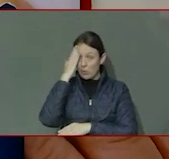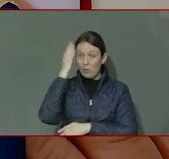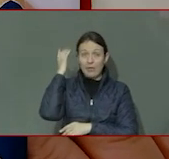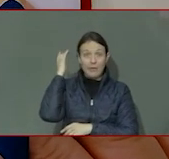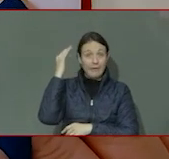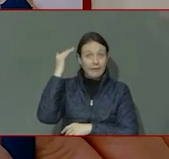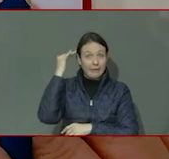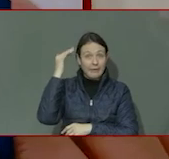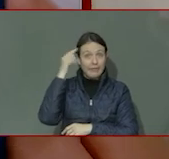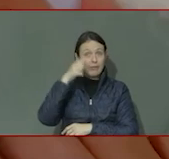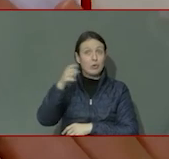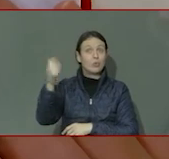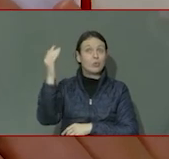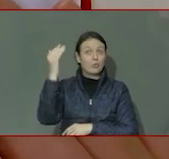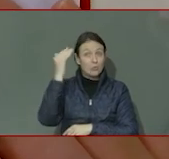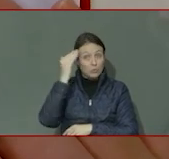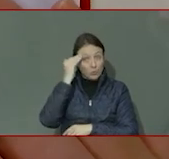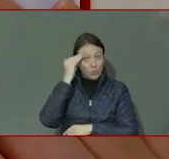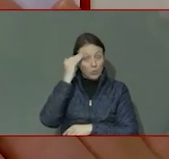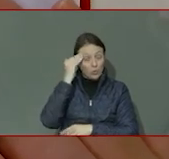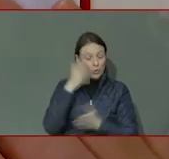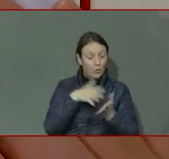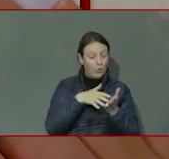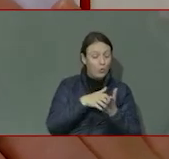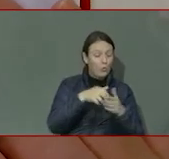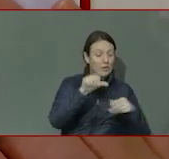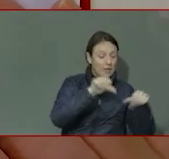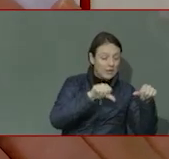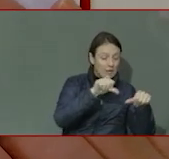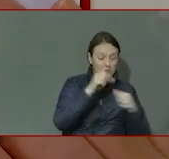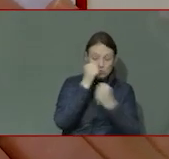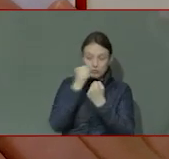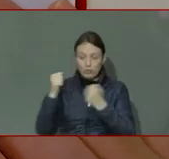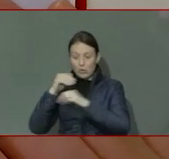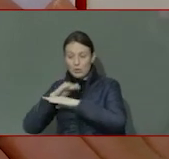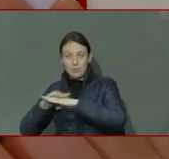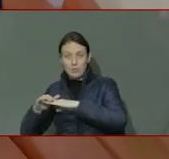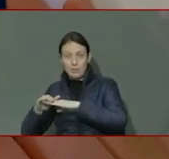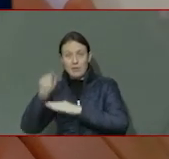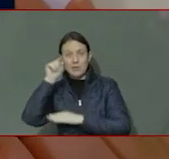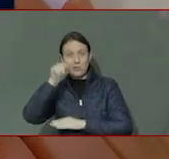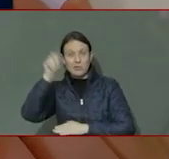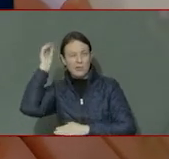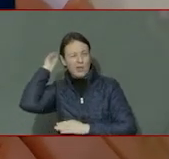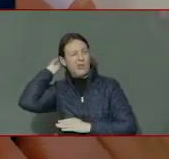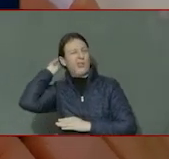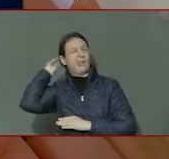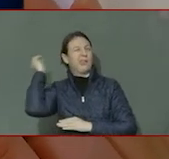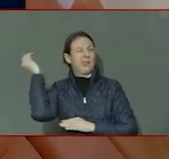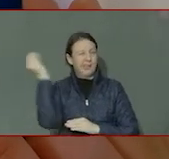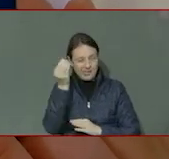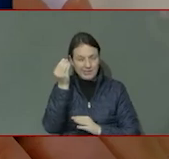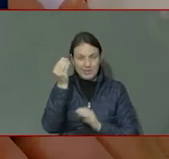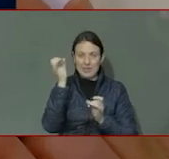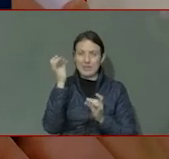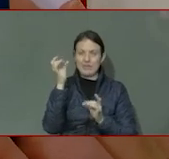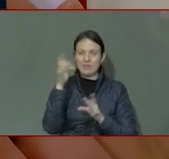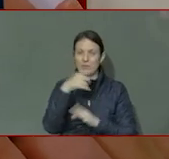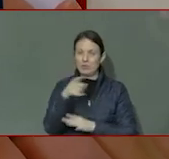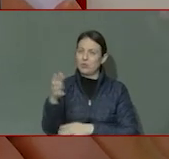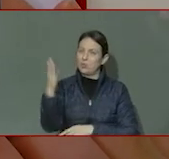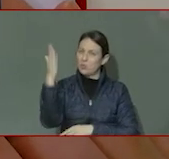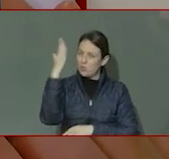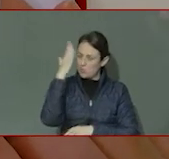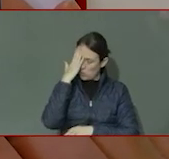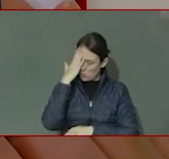already know. The moment you see weak acid and strong base, you need to trigger that information. You need to think